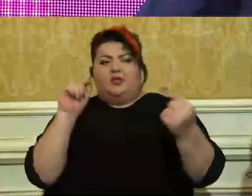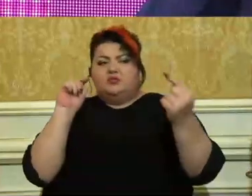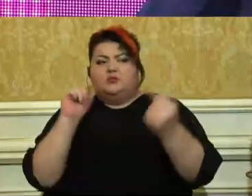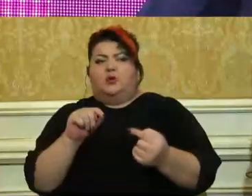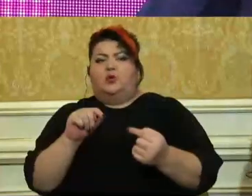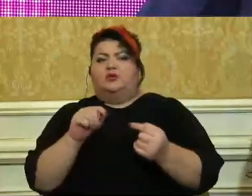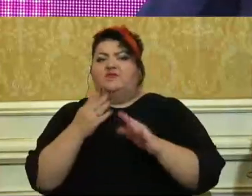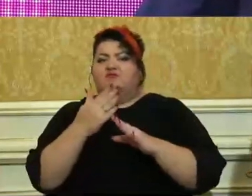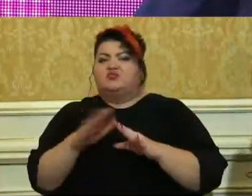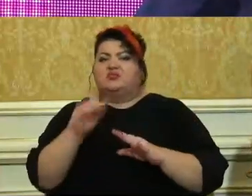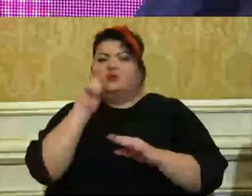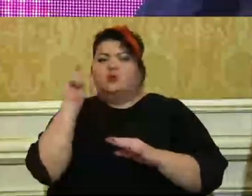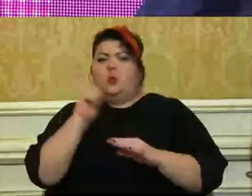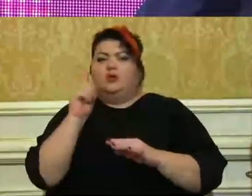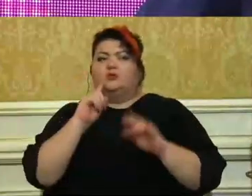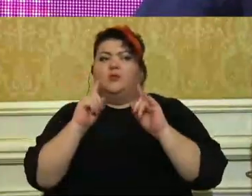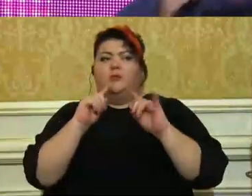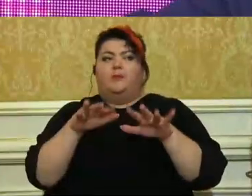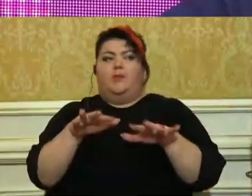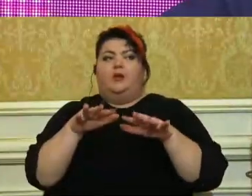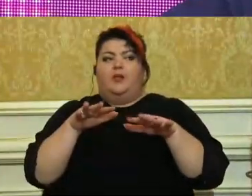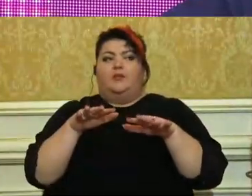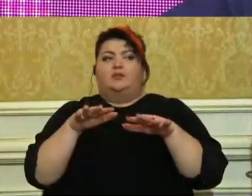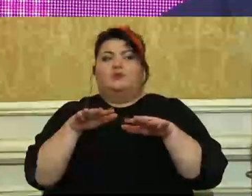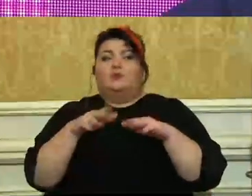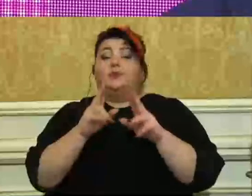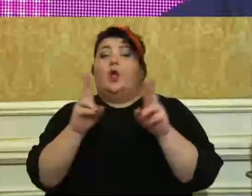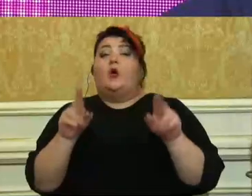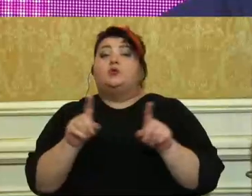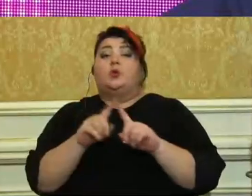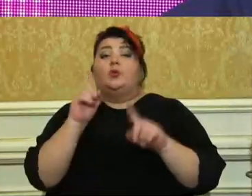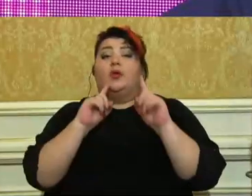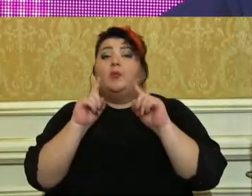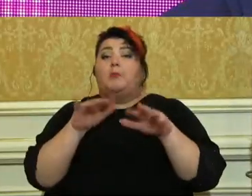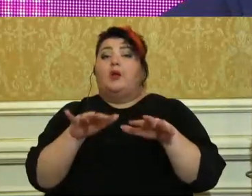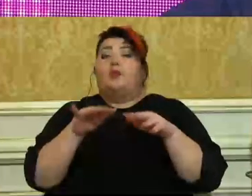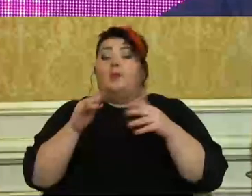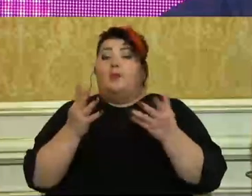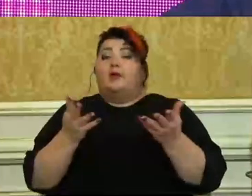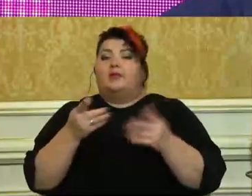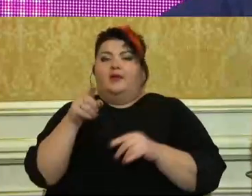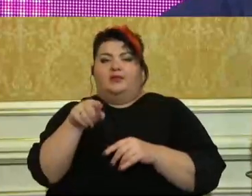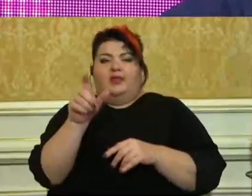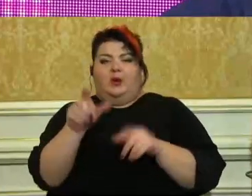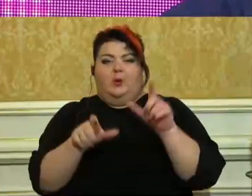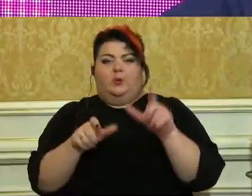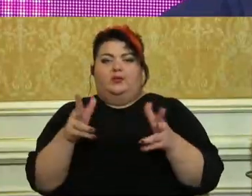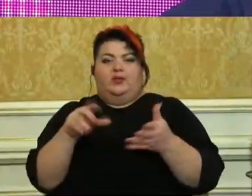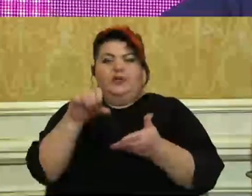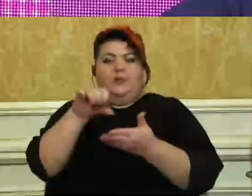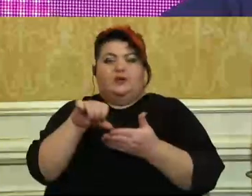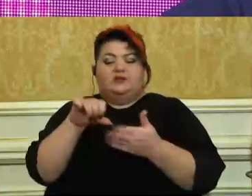of a resistance from the part of the Parliament of Ukraine, who are parliamentaries, those who